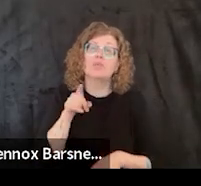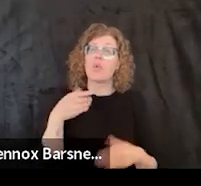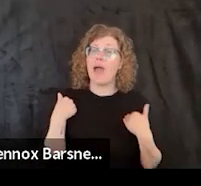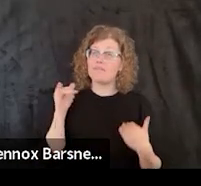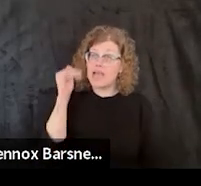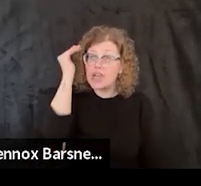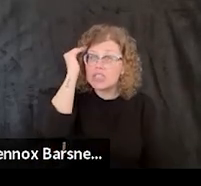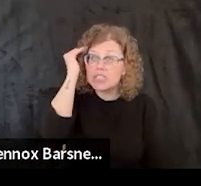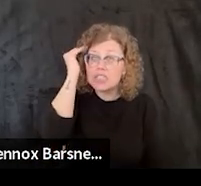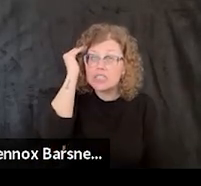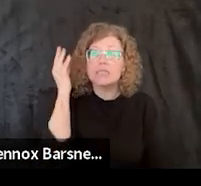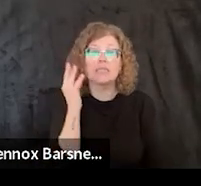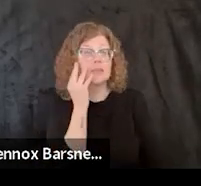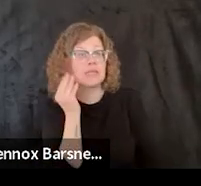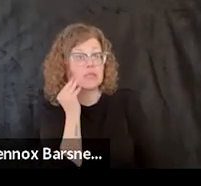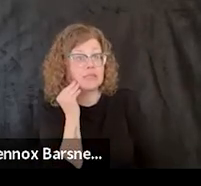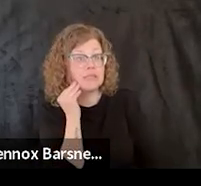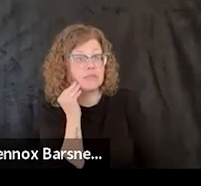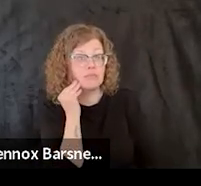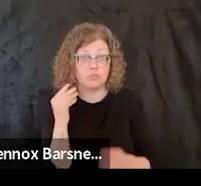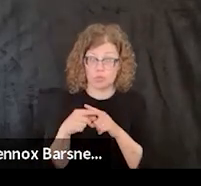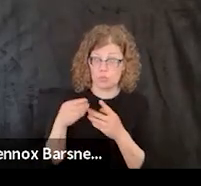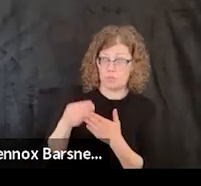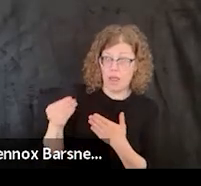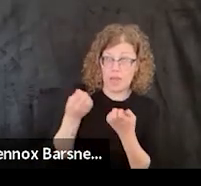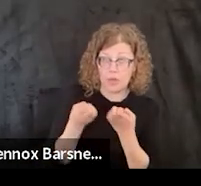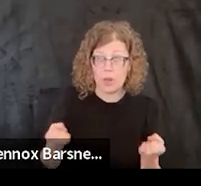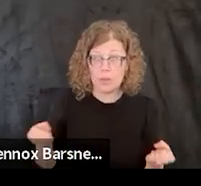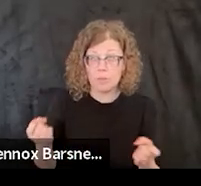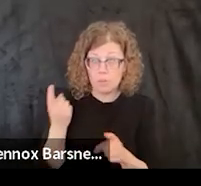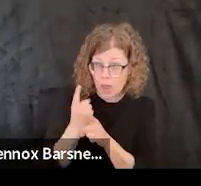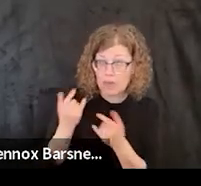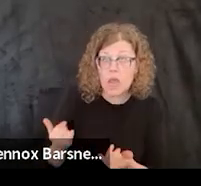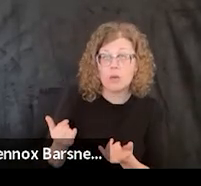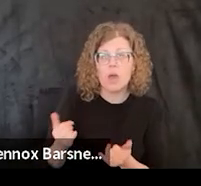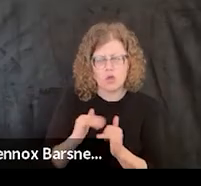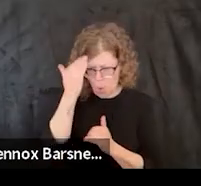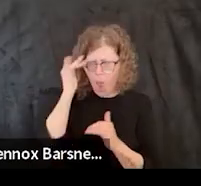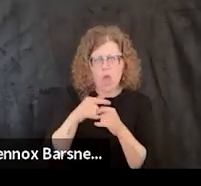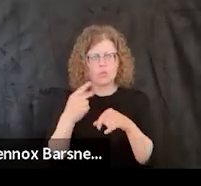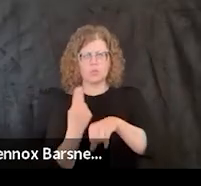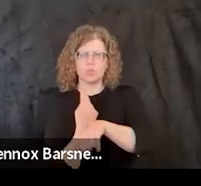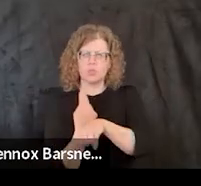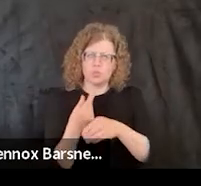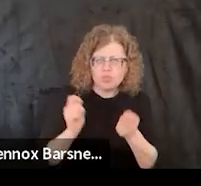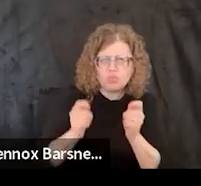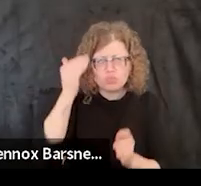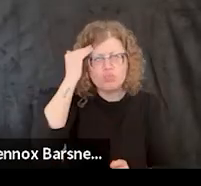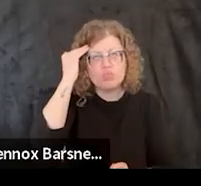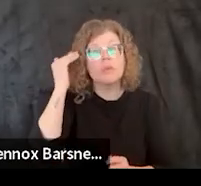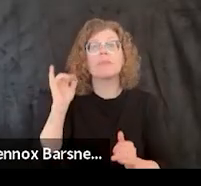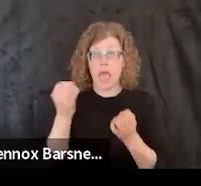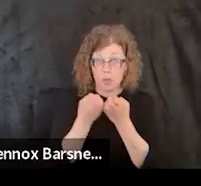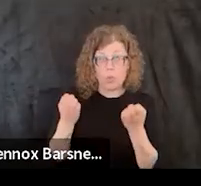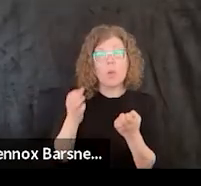be purchasing this specific piece of equipment at this time? Does it help you meet a minimum standard within your discipline